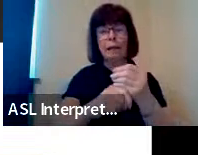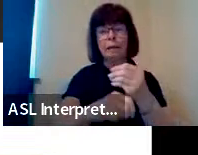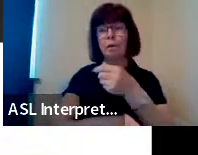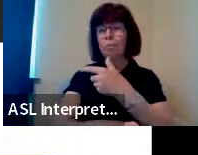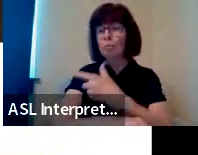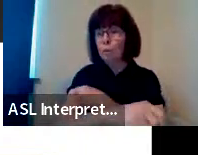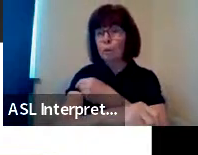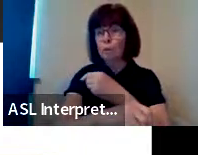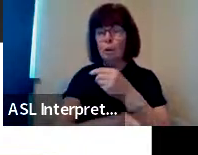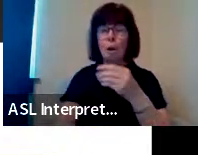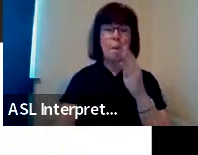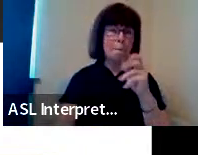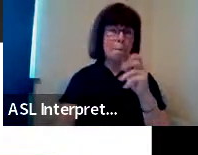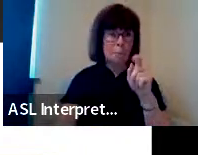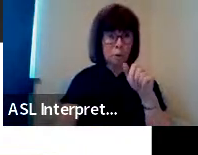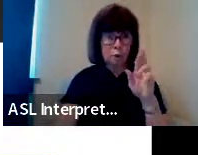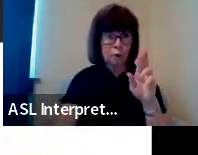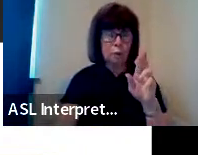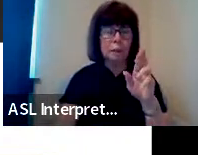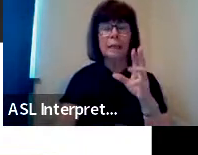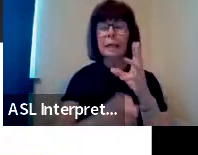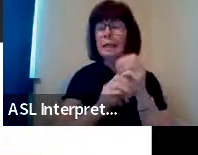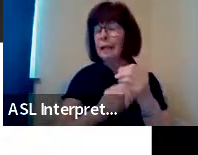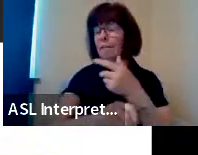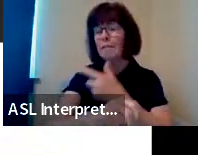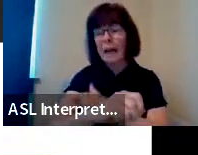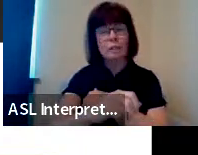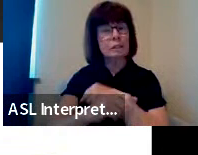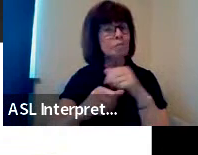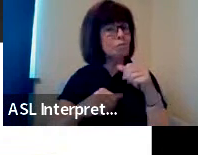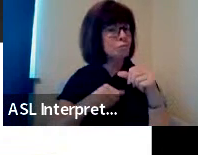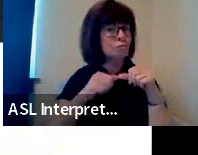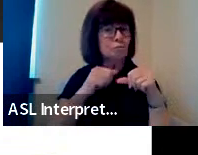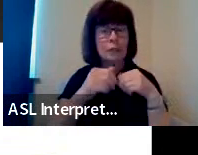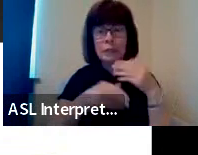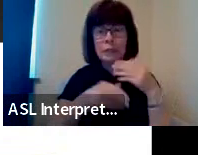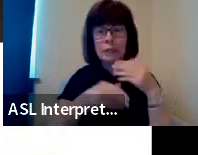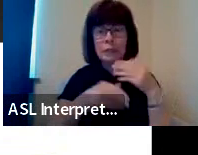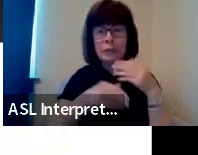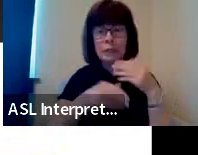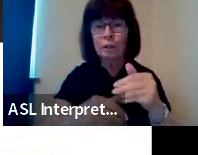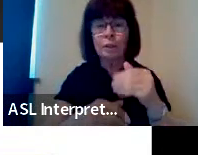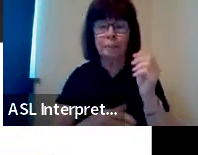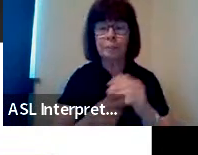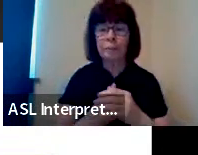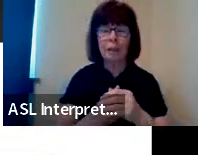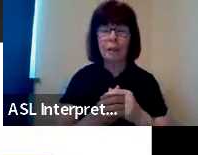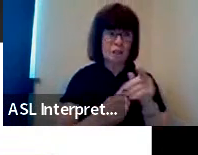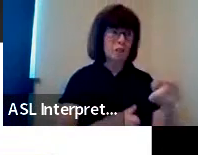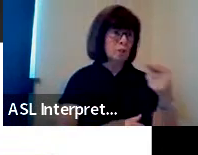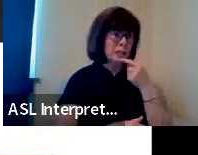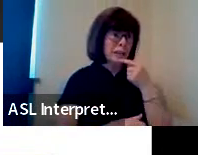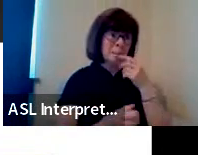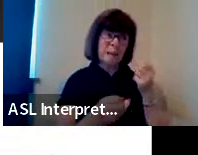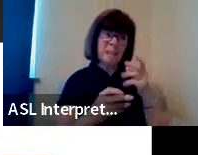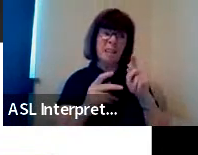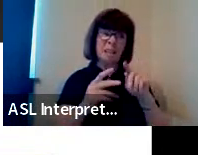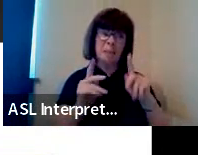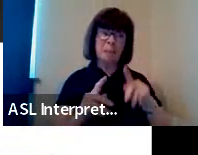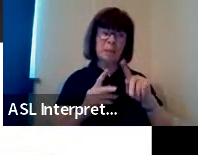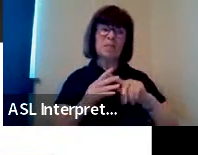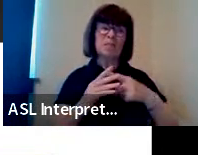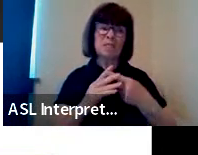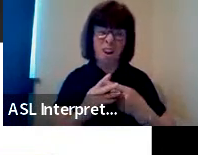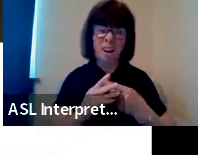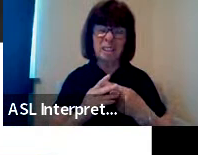not been boosted yet, get vaccinated, continue the series. As you mentioned, Gabriela, there are quite a few people who started and they weren't